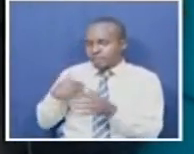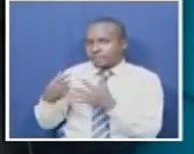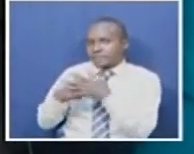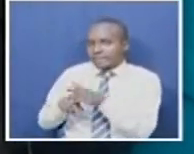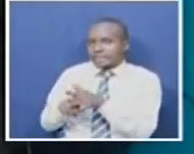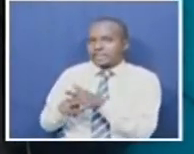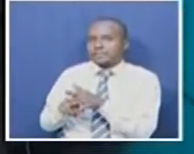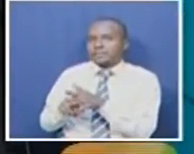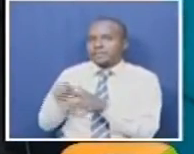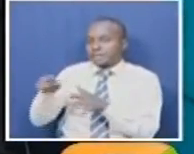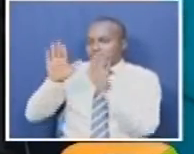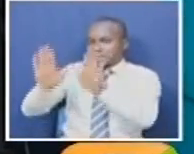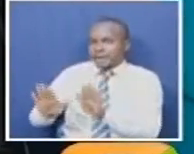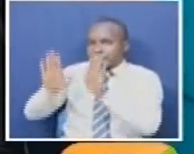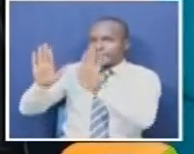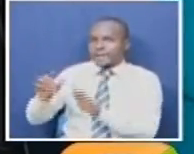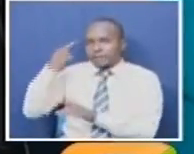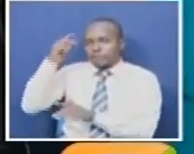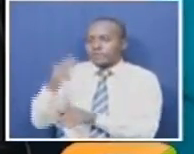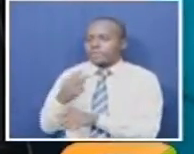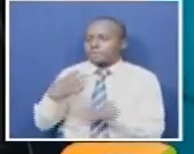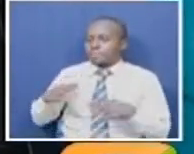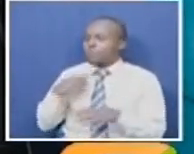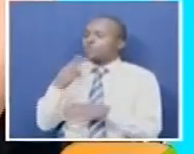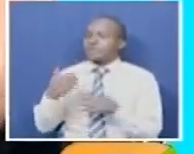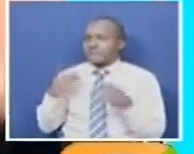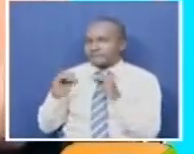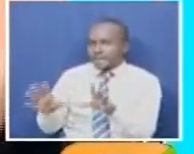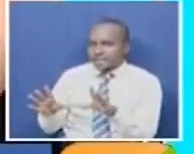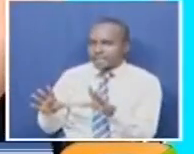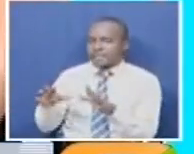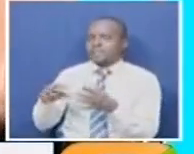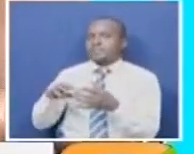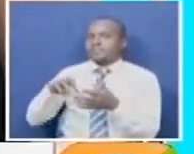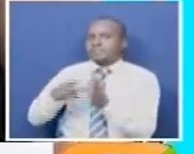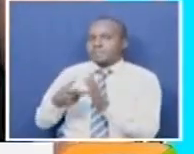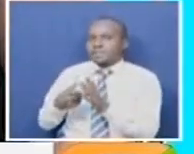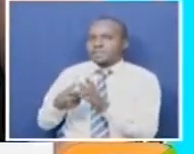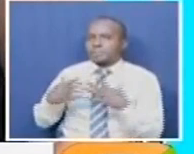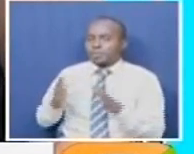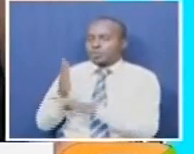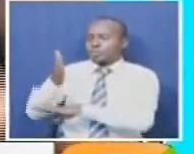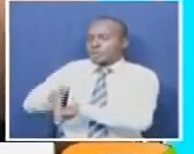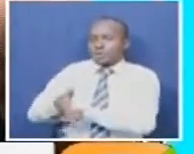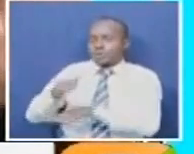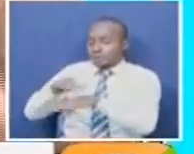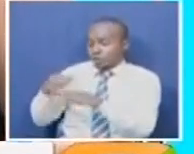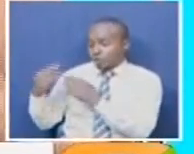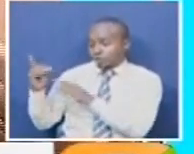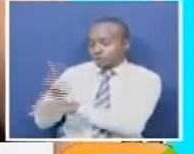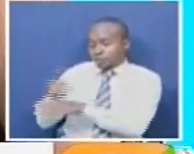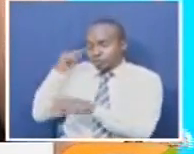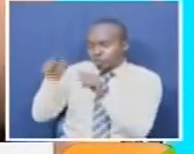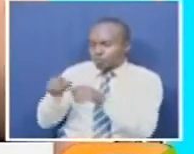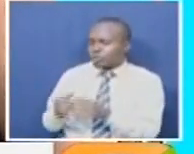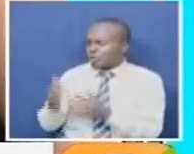this campaign for the voiceless. You're an advocate, which is basically just totally going beyond the call of duty for you.